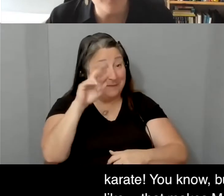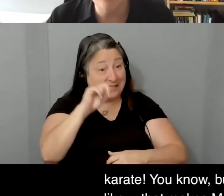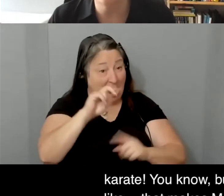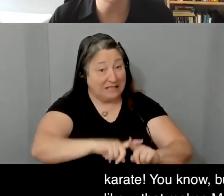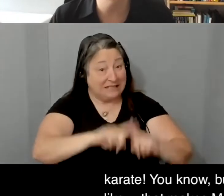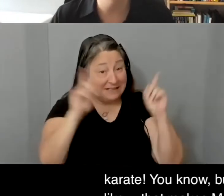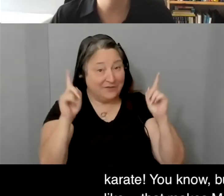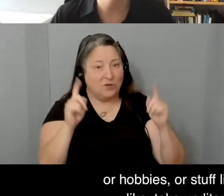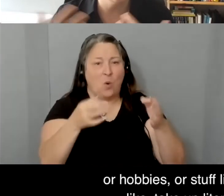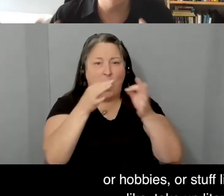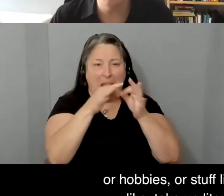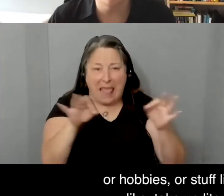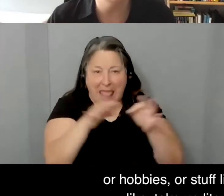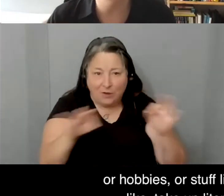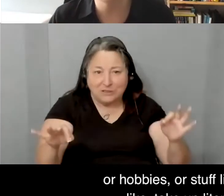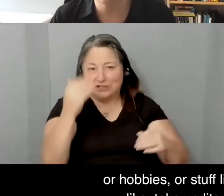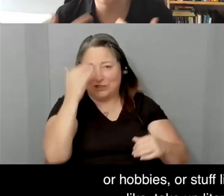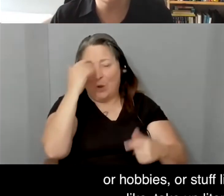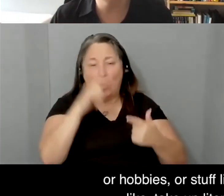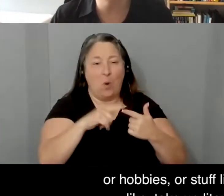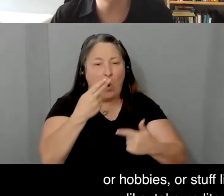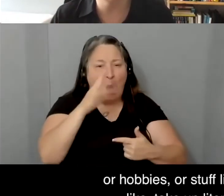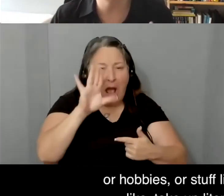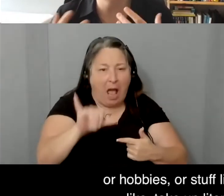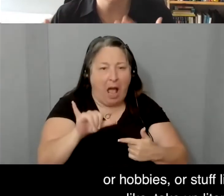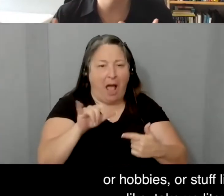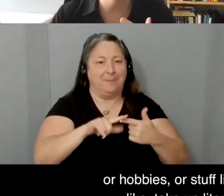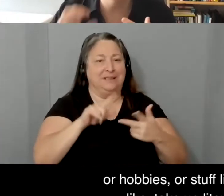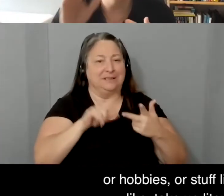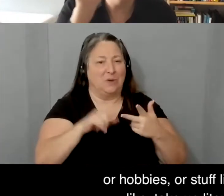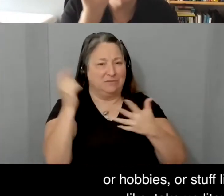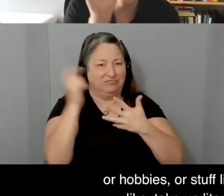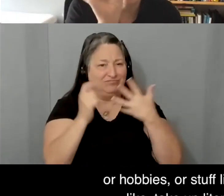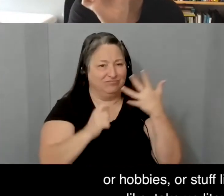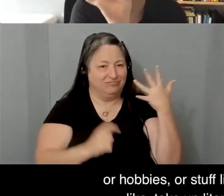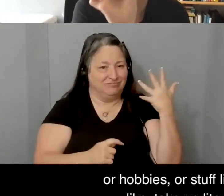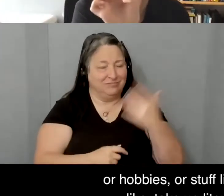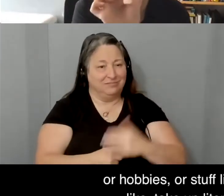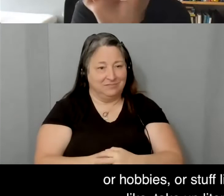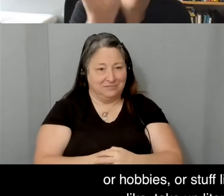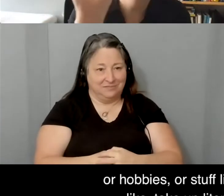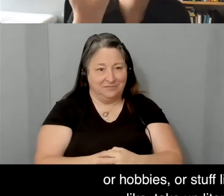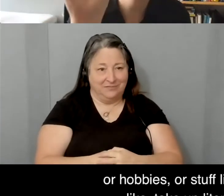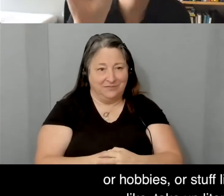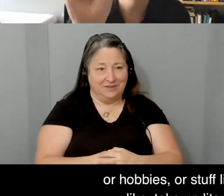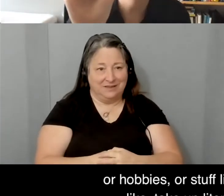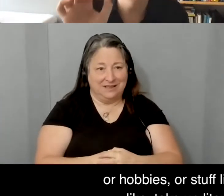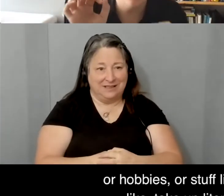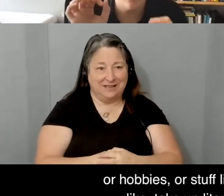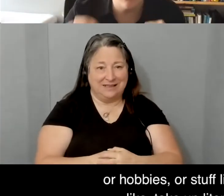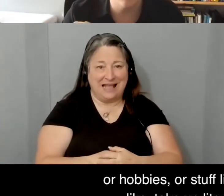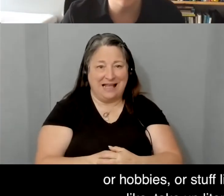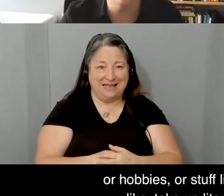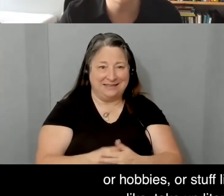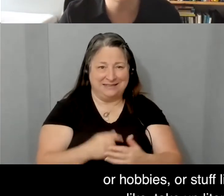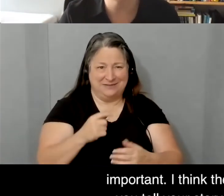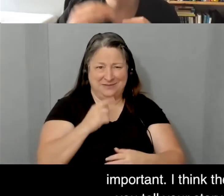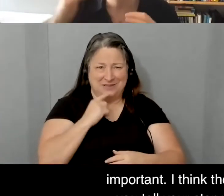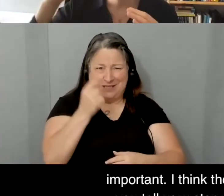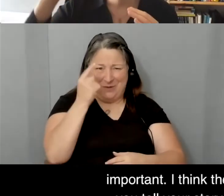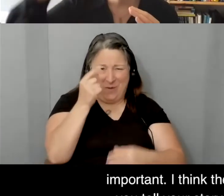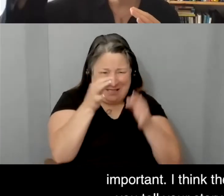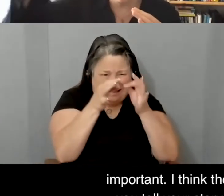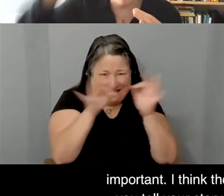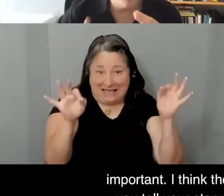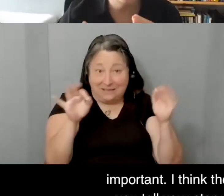Or languages or hobbies or stuff like that, which are, like take up literally 10-point font, but are